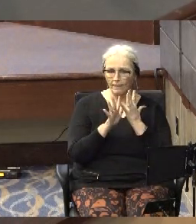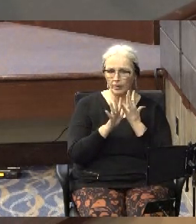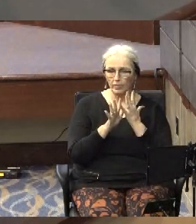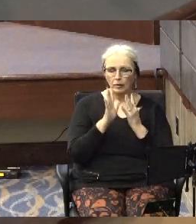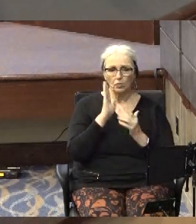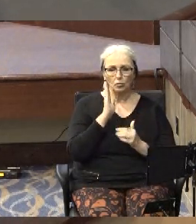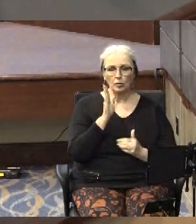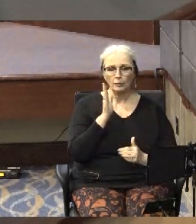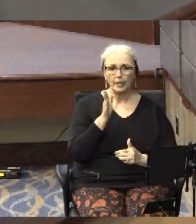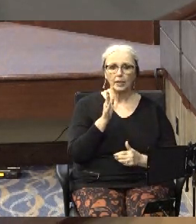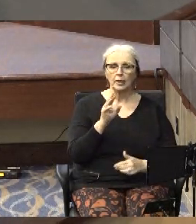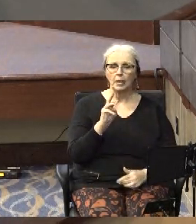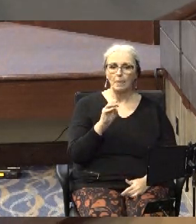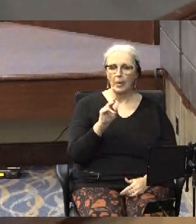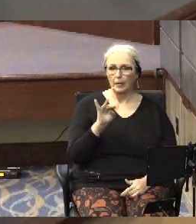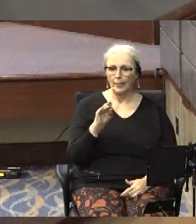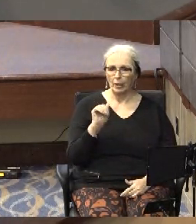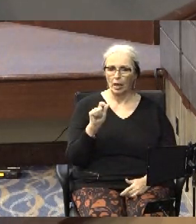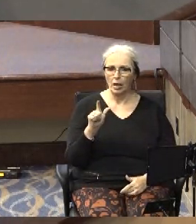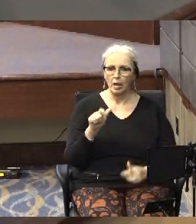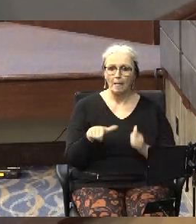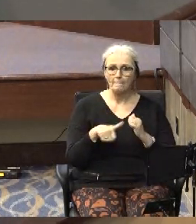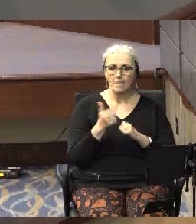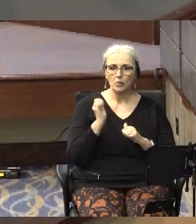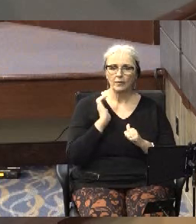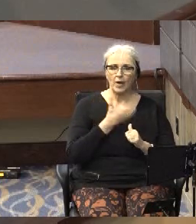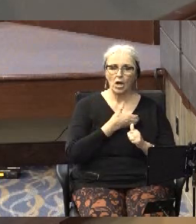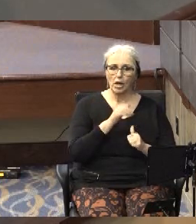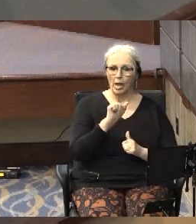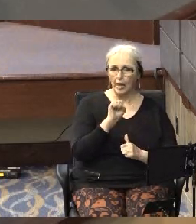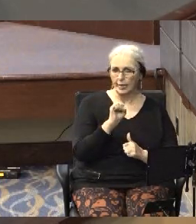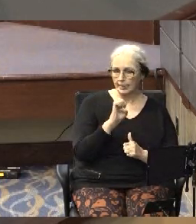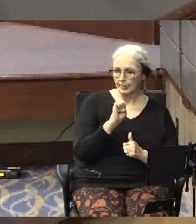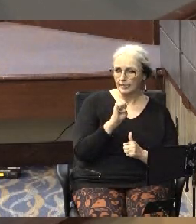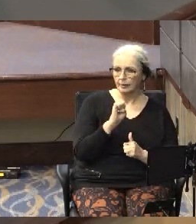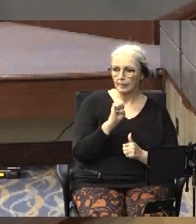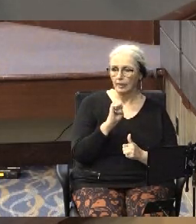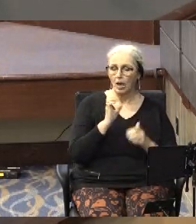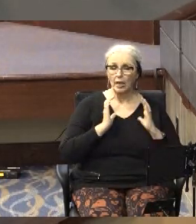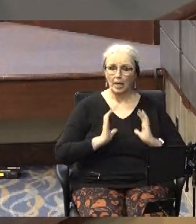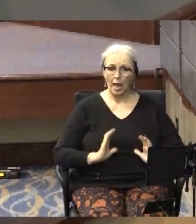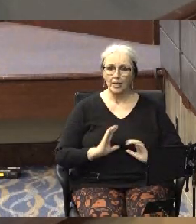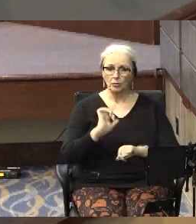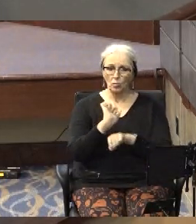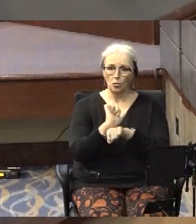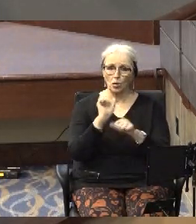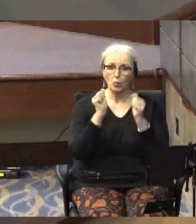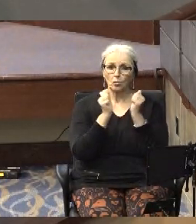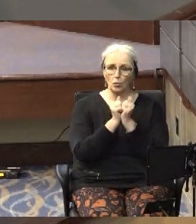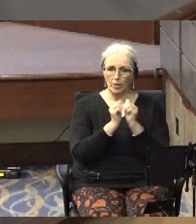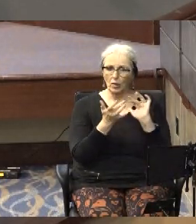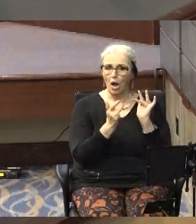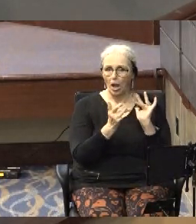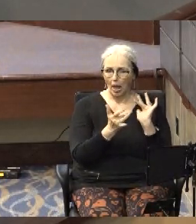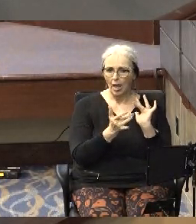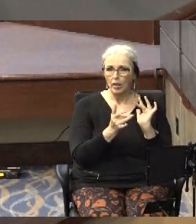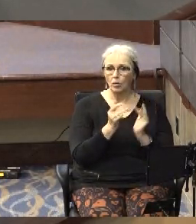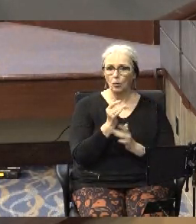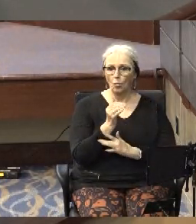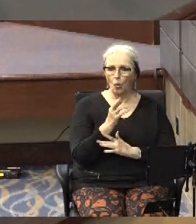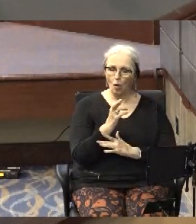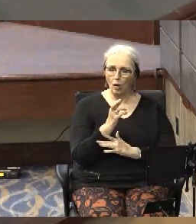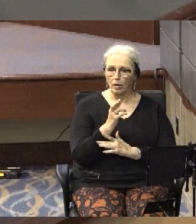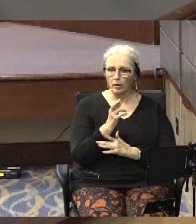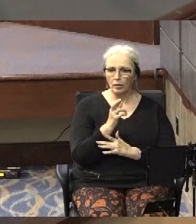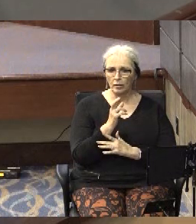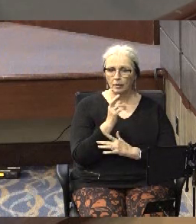minimal. Most of our cases, most of our clients that we deal with are online, or unfortunately for